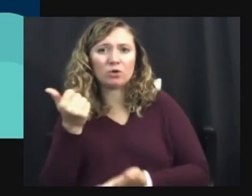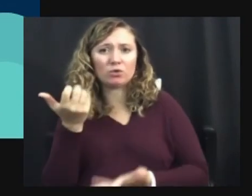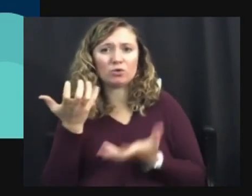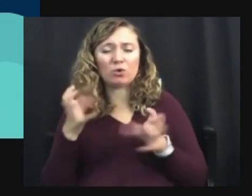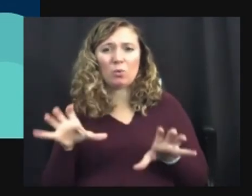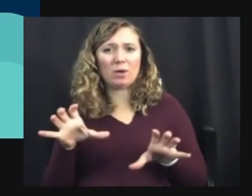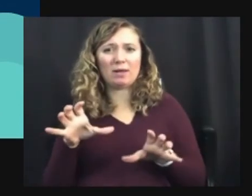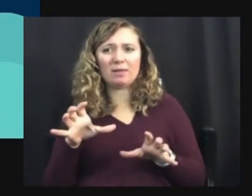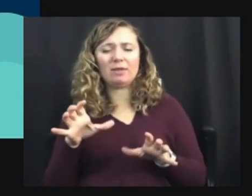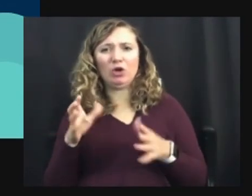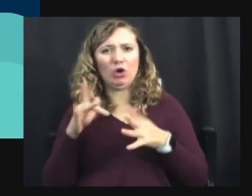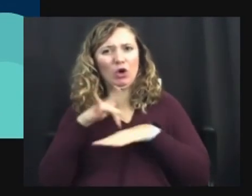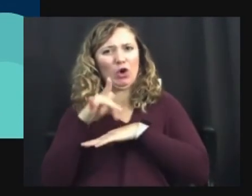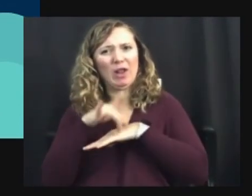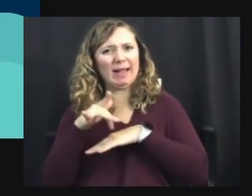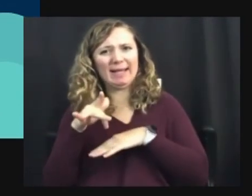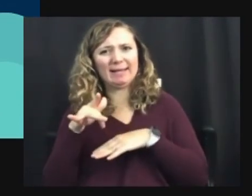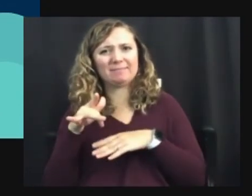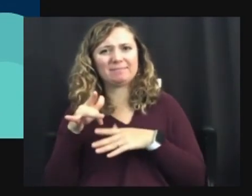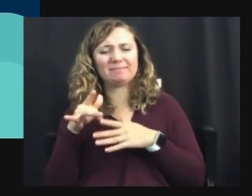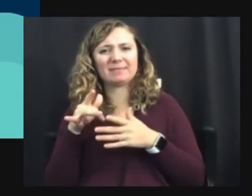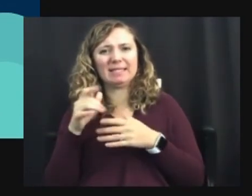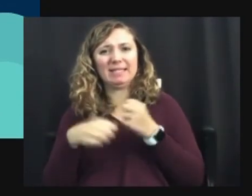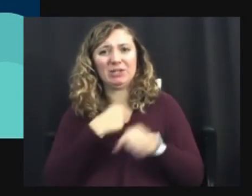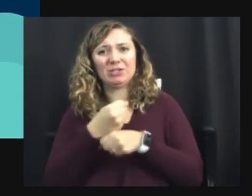formative years to be full of trauma,